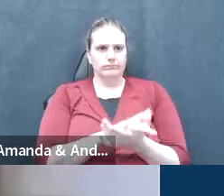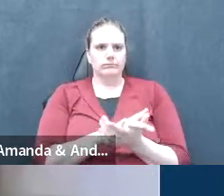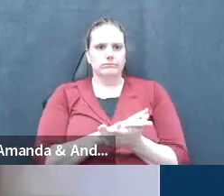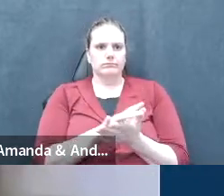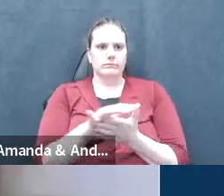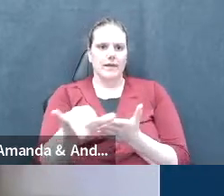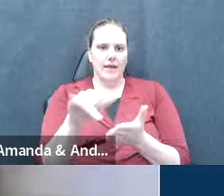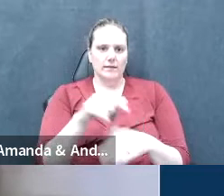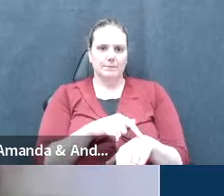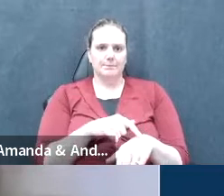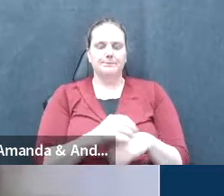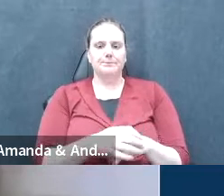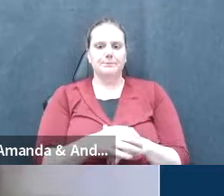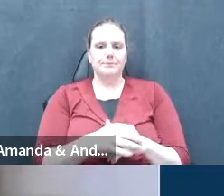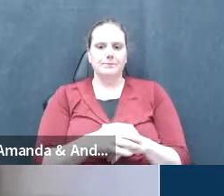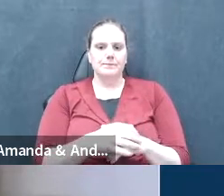time, probably